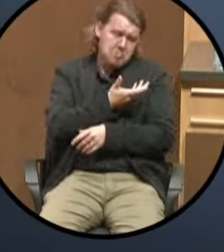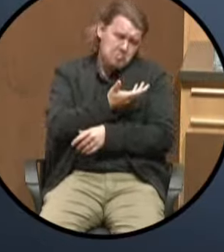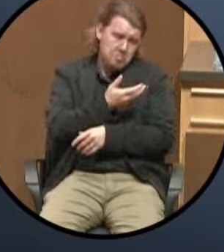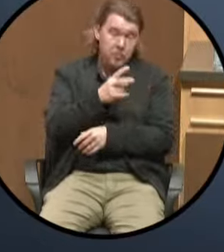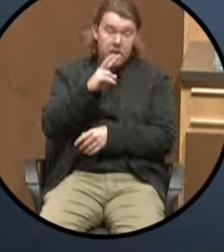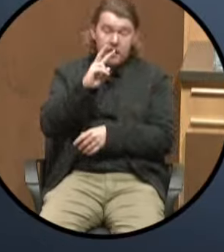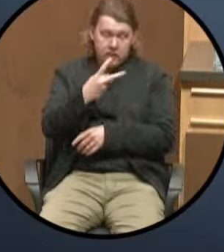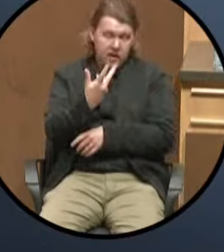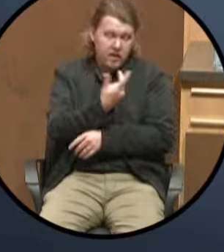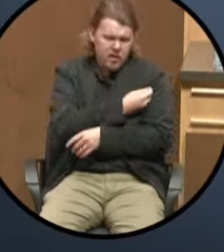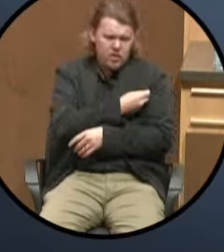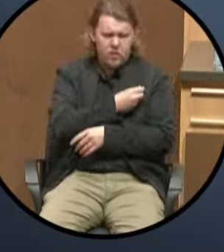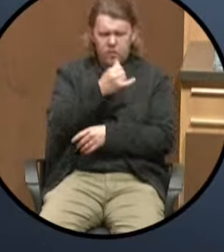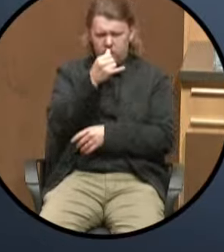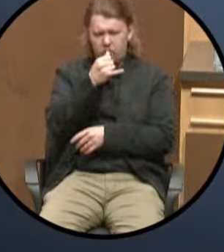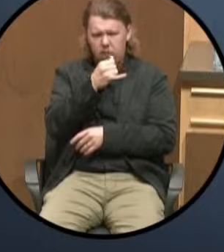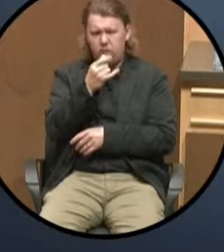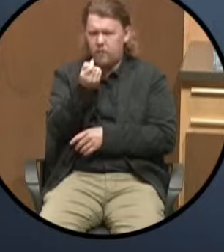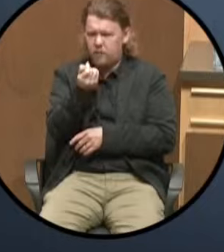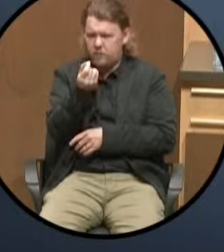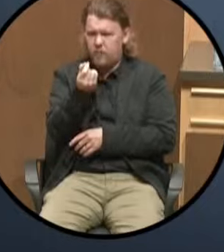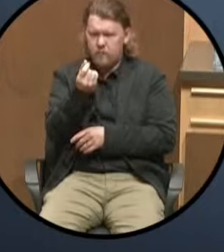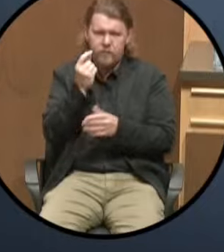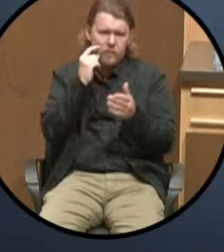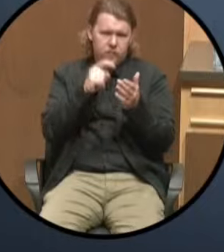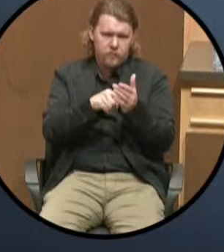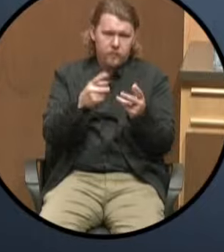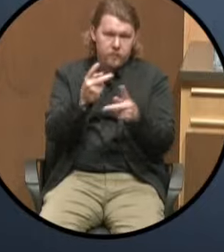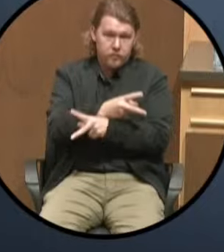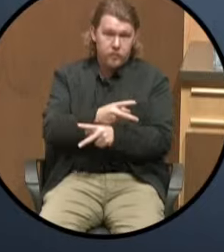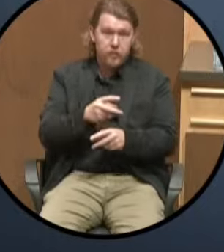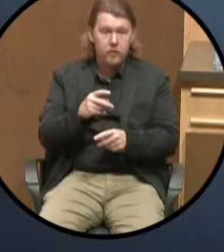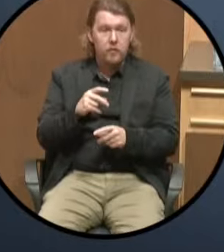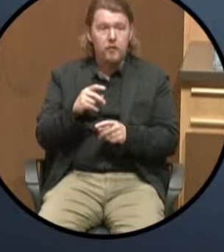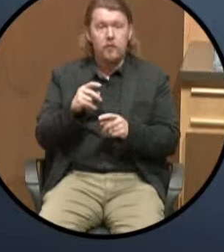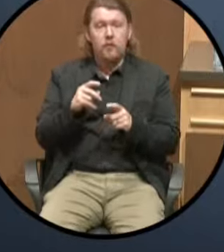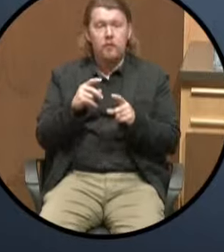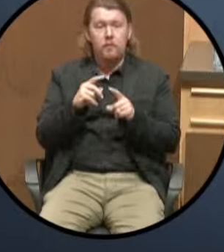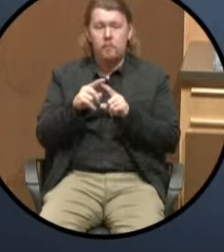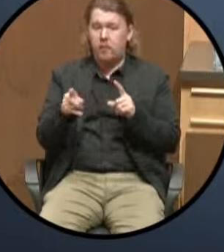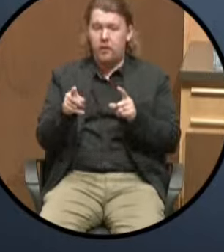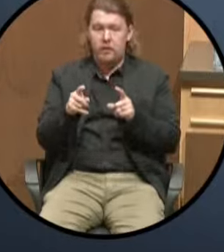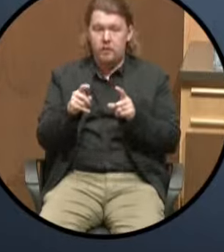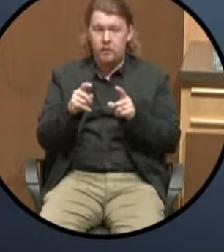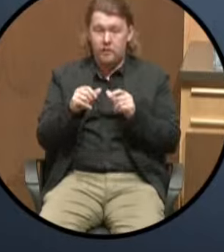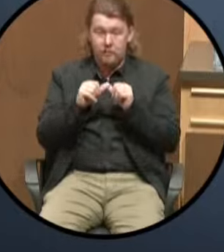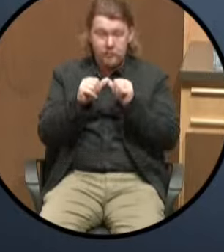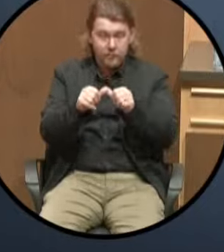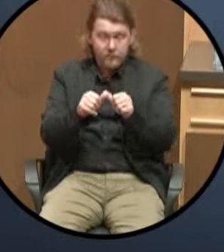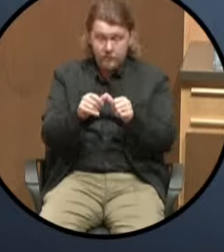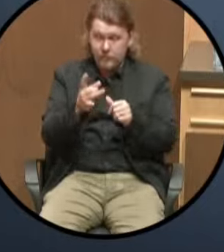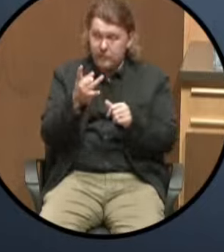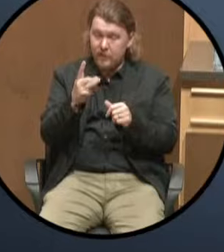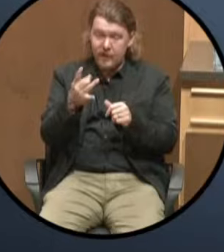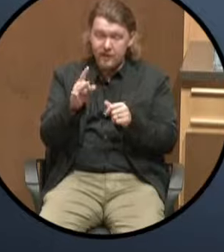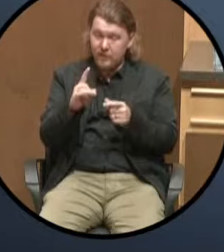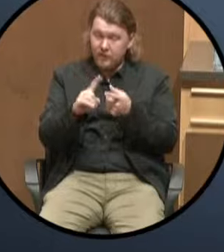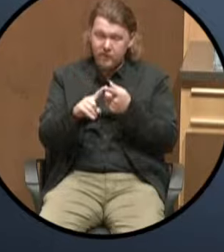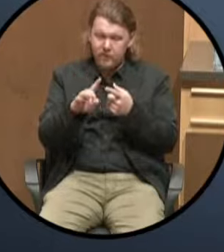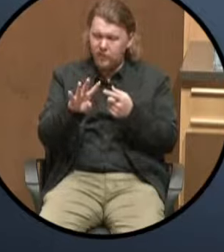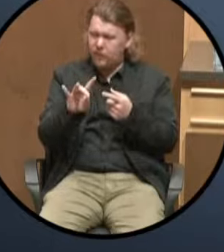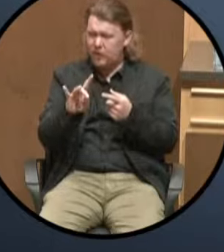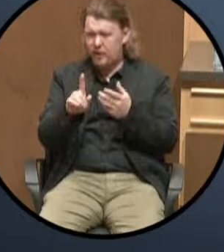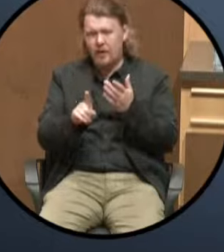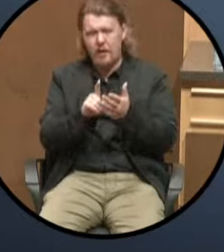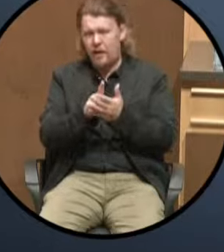of the vaccines that require the second dose. The side effects last approximately 18 to 48 hours,